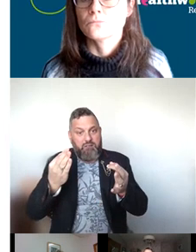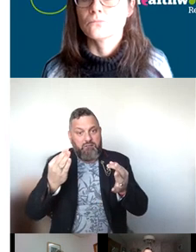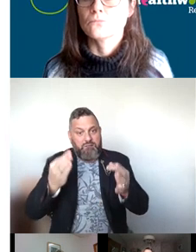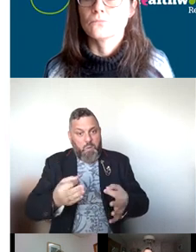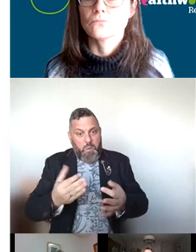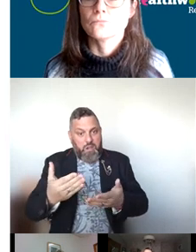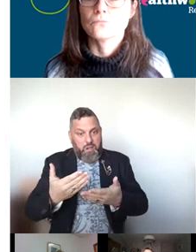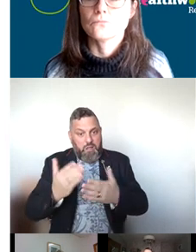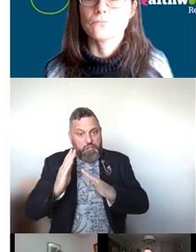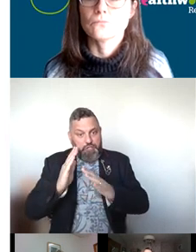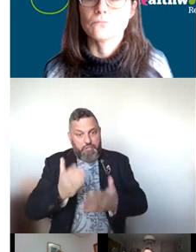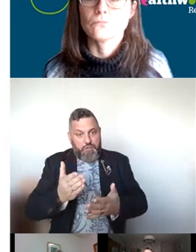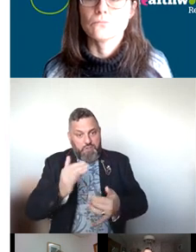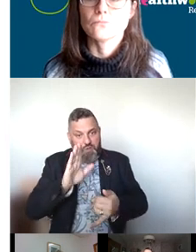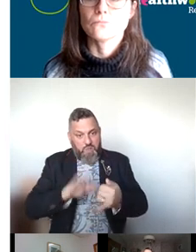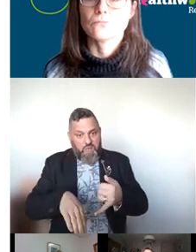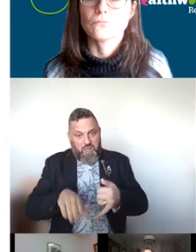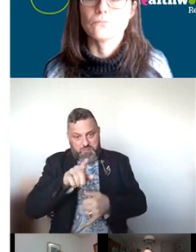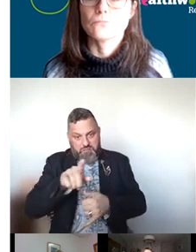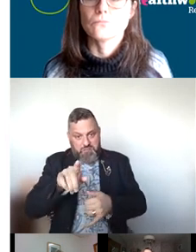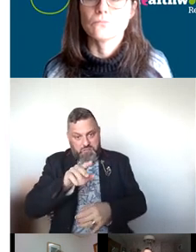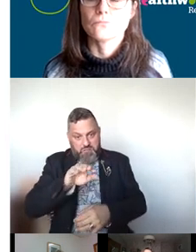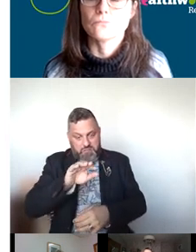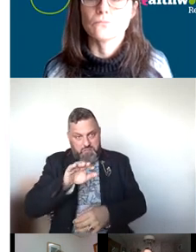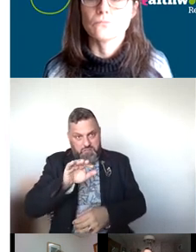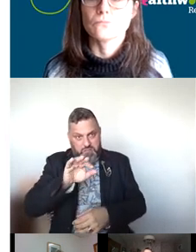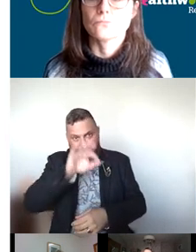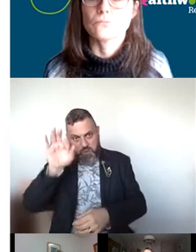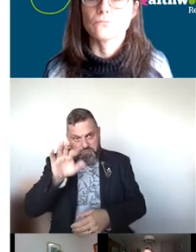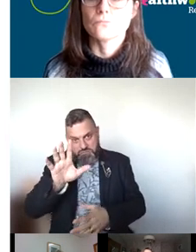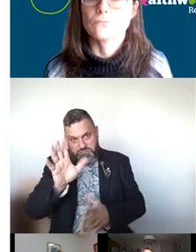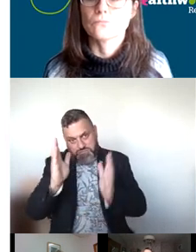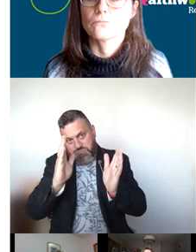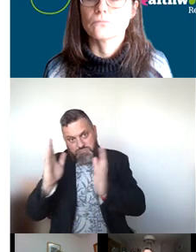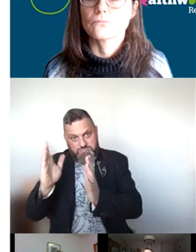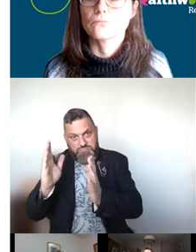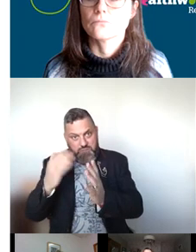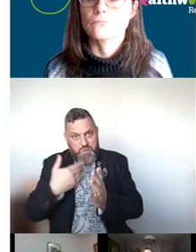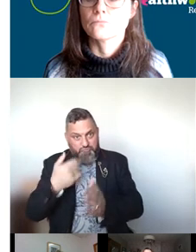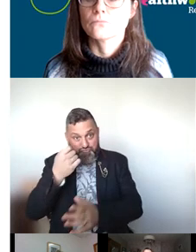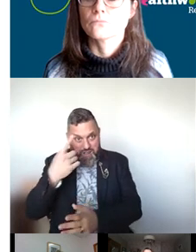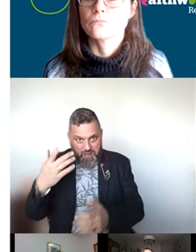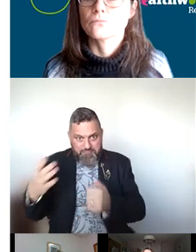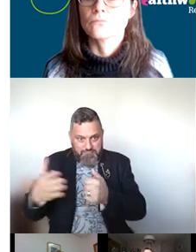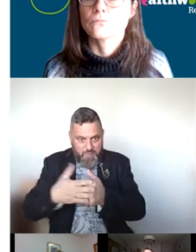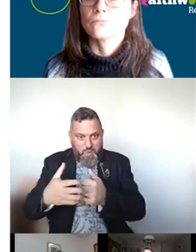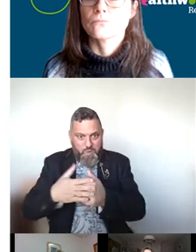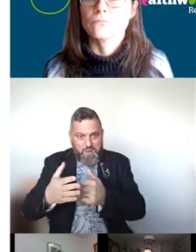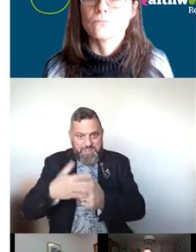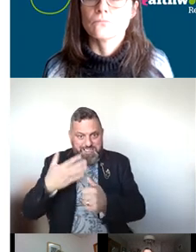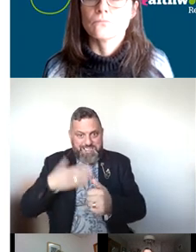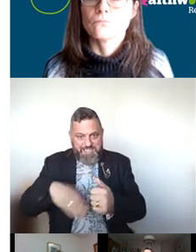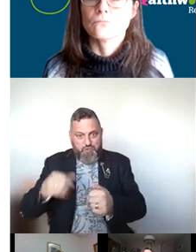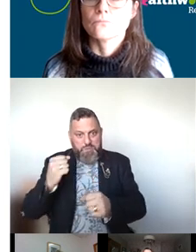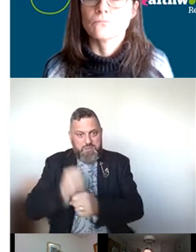So that last theme, I think, is where we are trying to recognise that there is more that needs to be